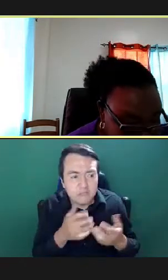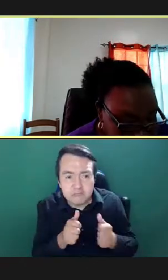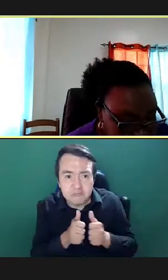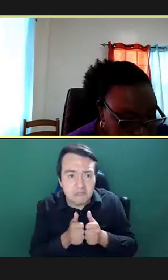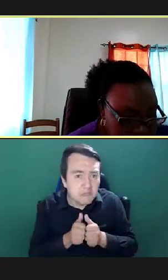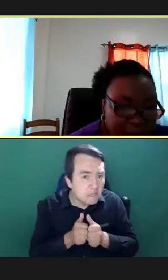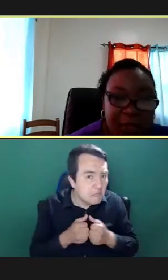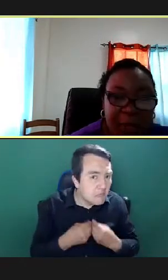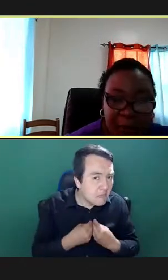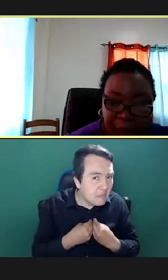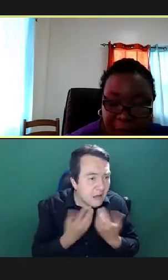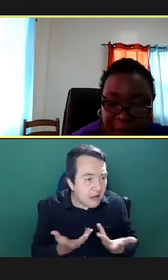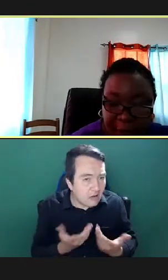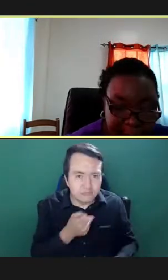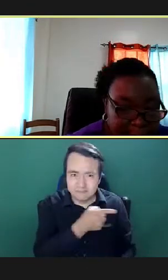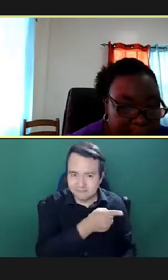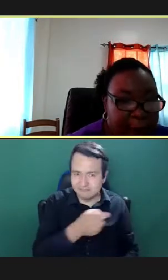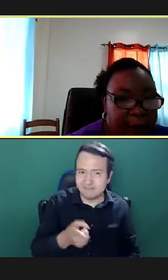measures.